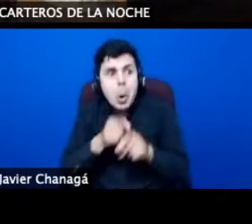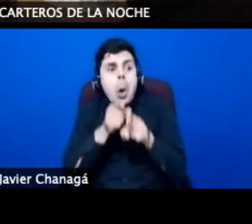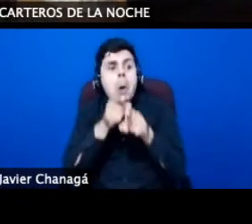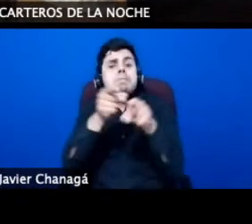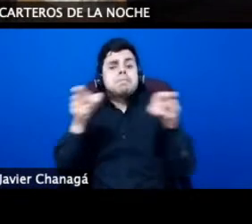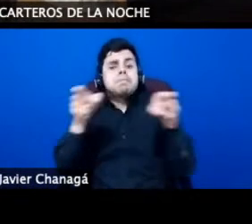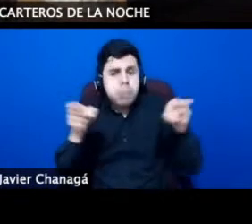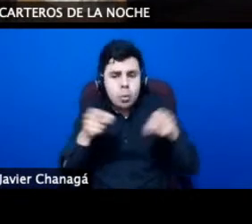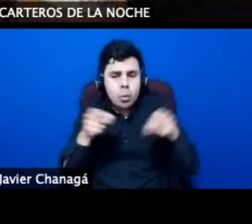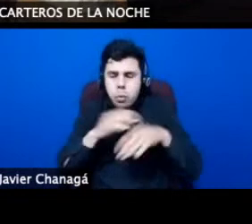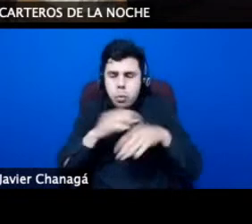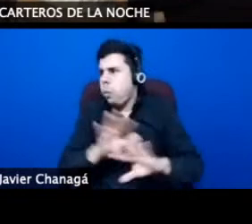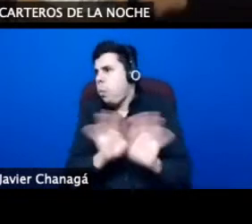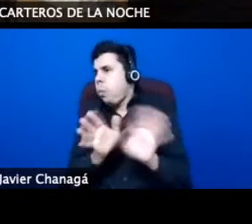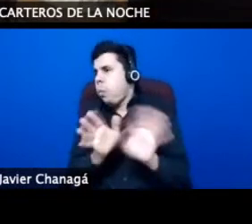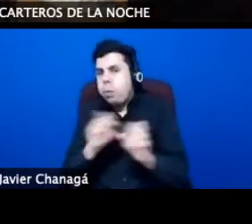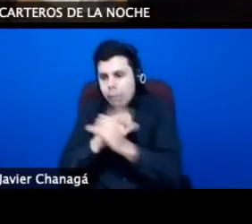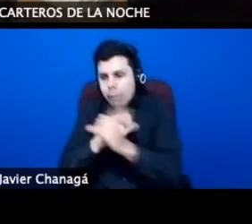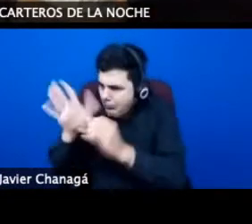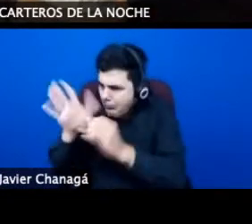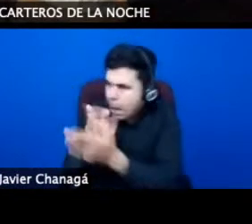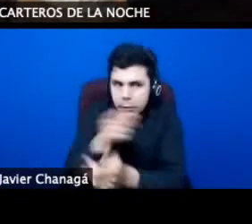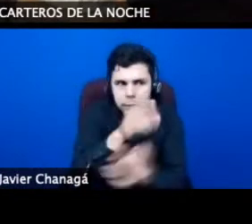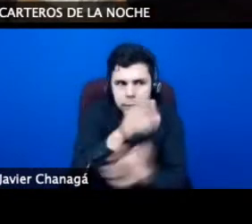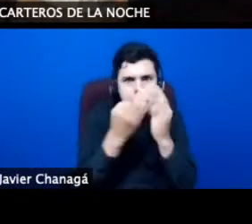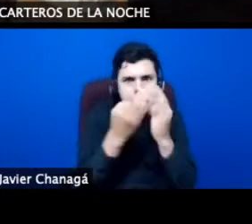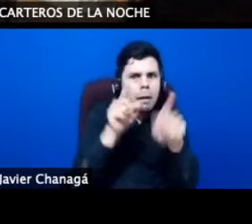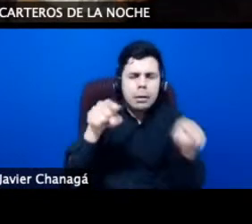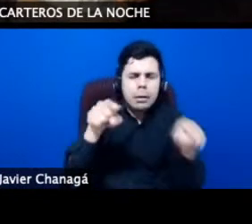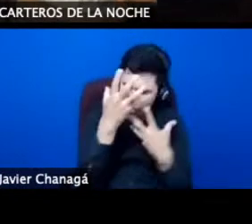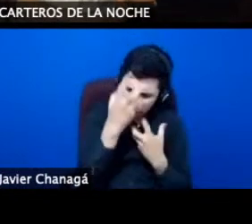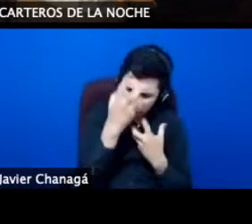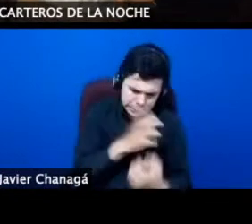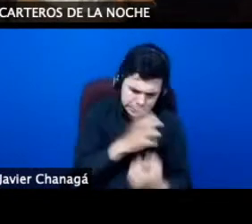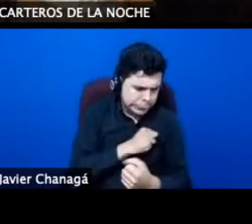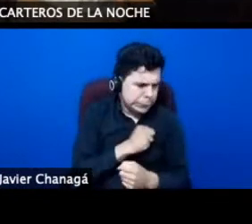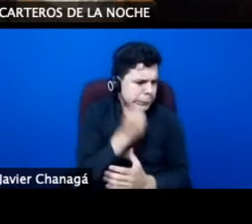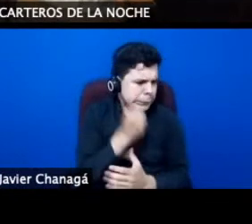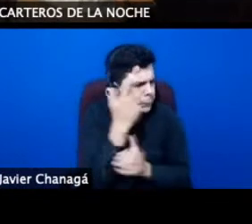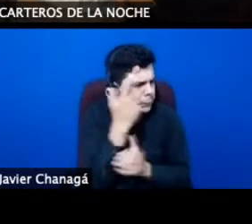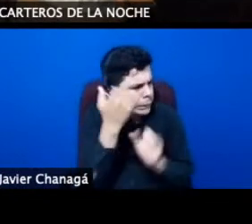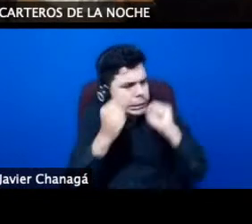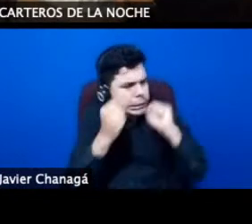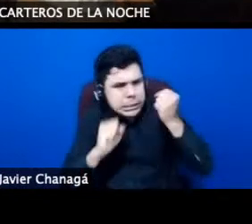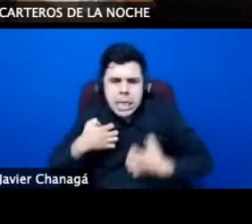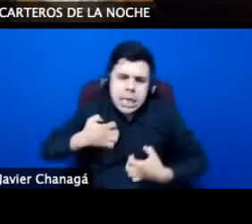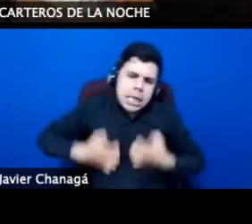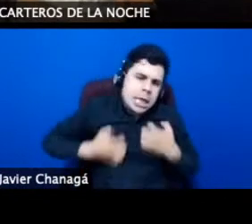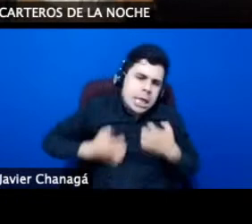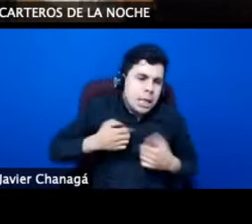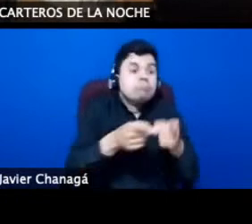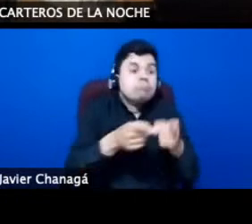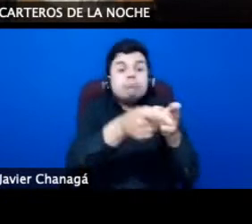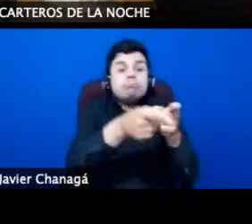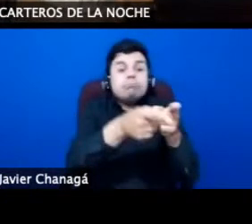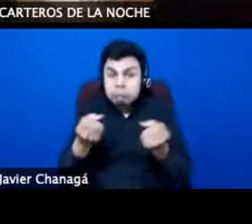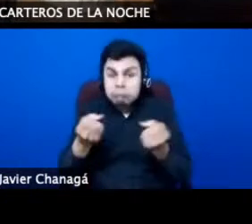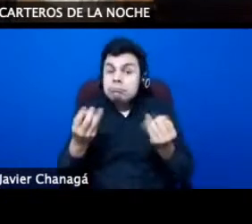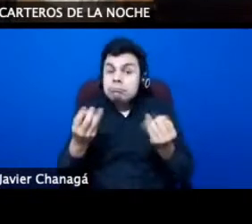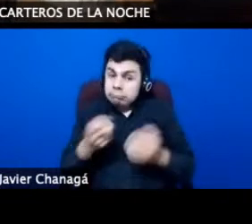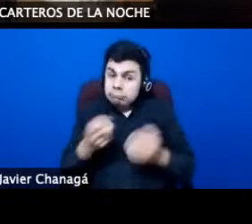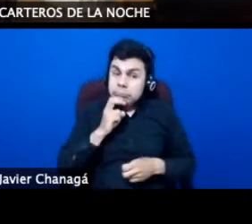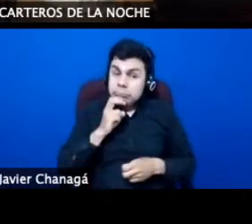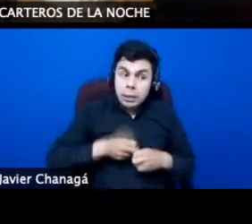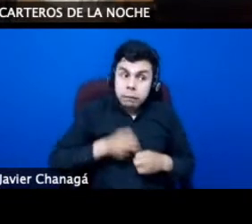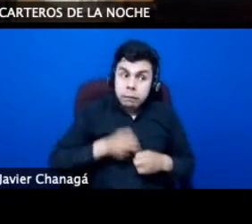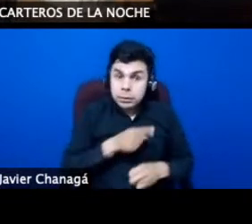la situación y se ponía uno a ver, era una situación bien complicada de llevar. Entonces digamos que esas acciones migraron un poco en su